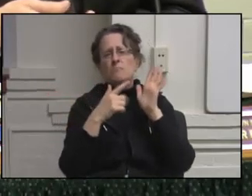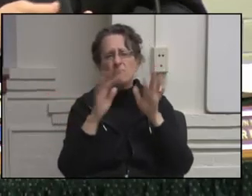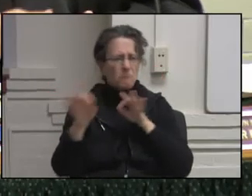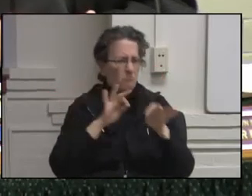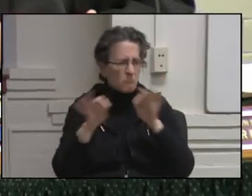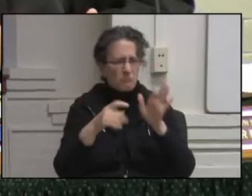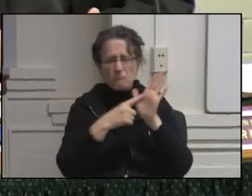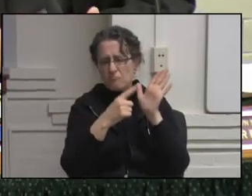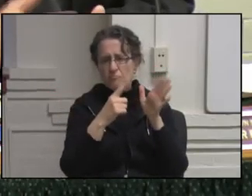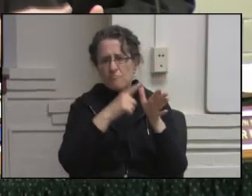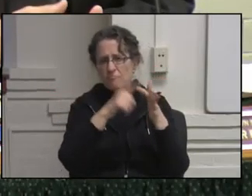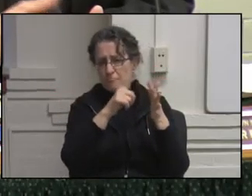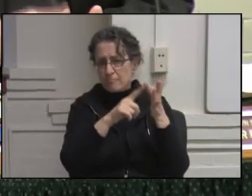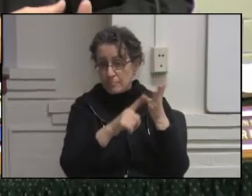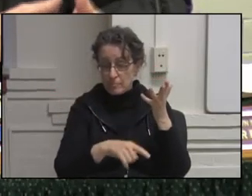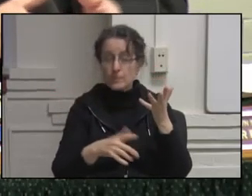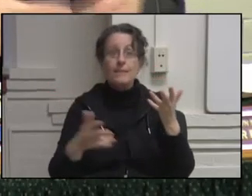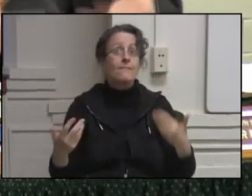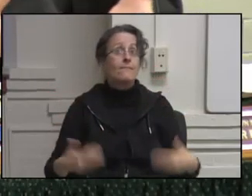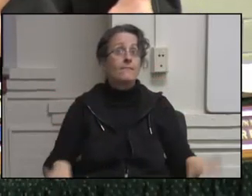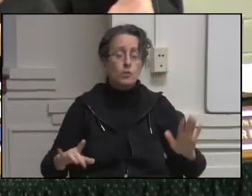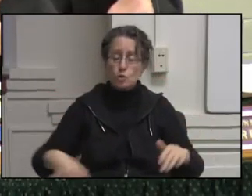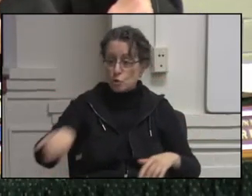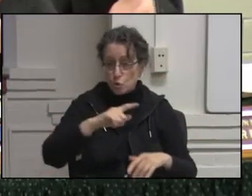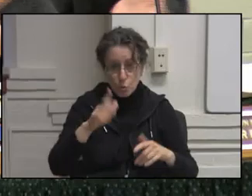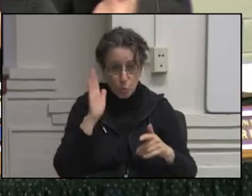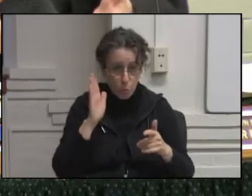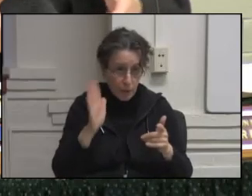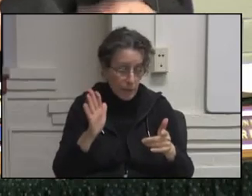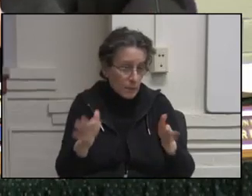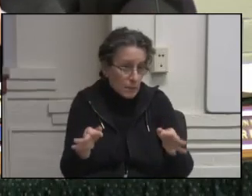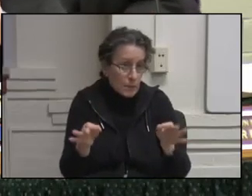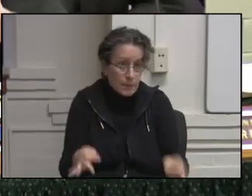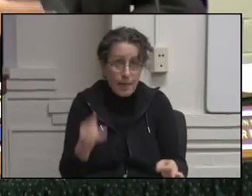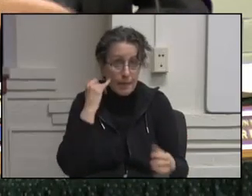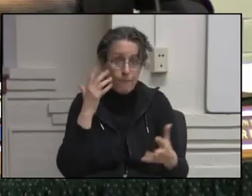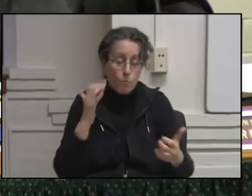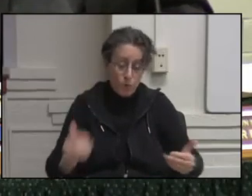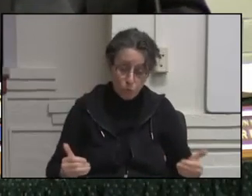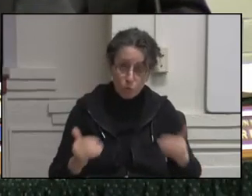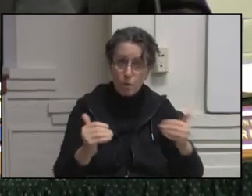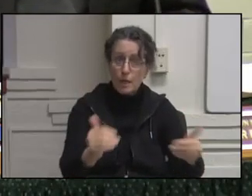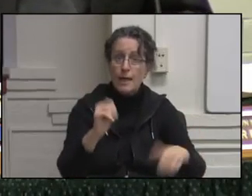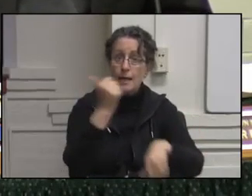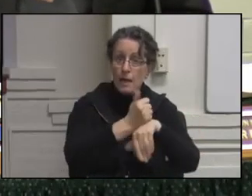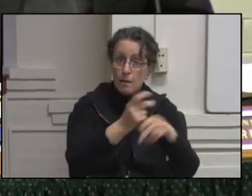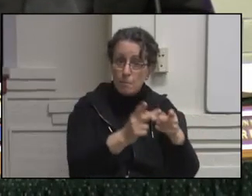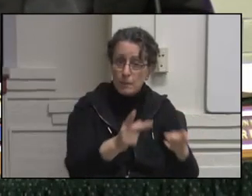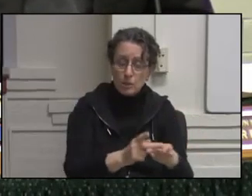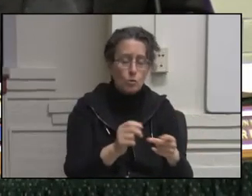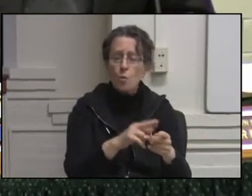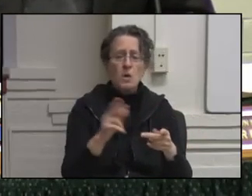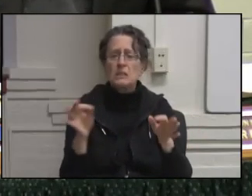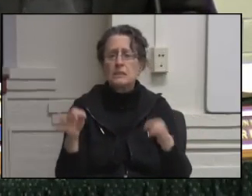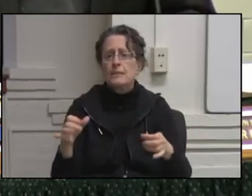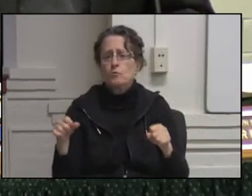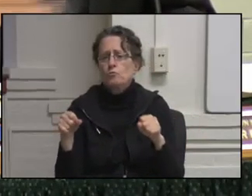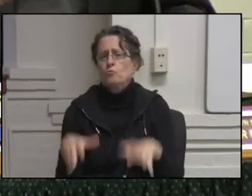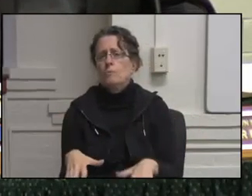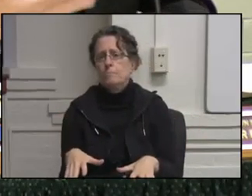direction about whether or not to include the position in the proposed FY21 budget. But because of the additional funding that was provided at town